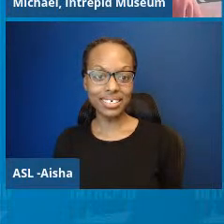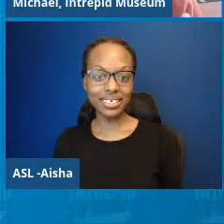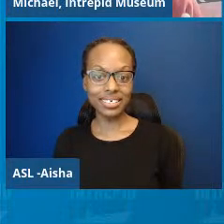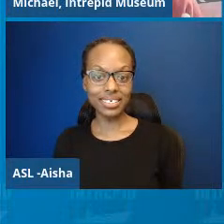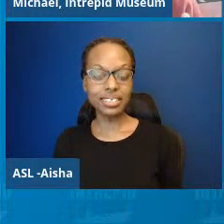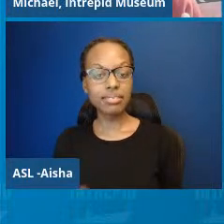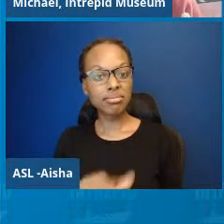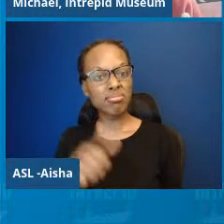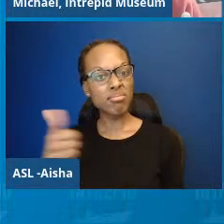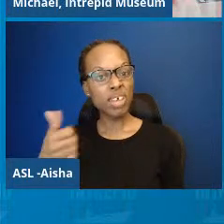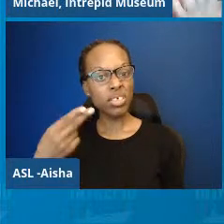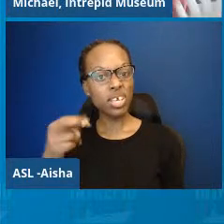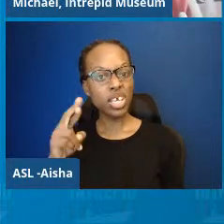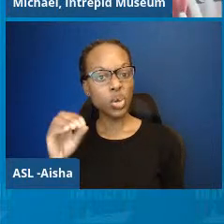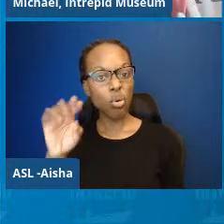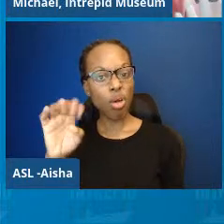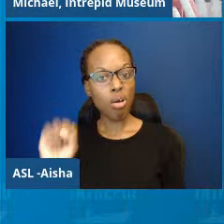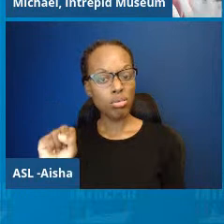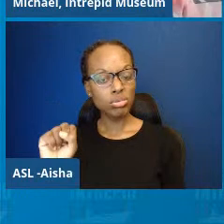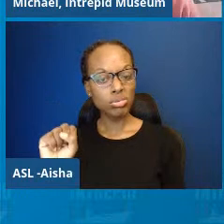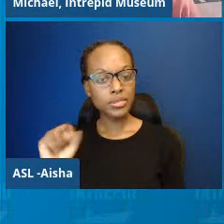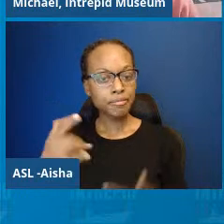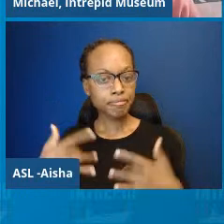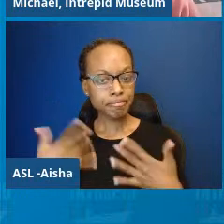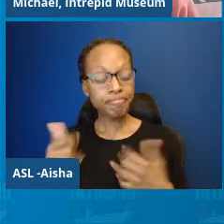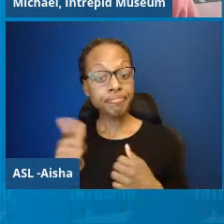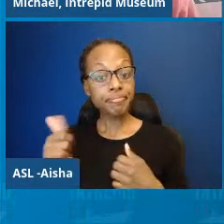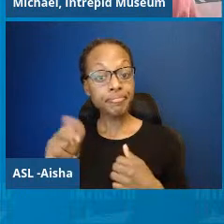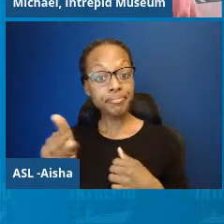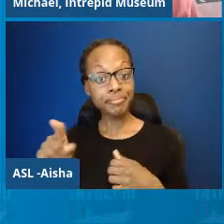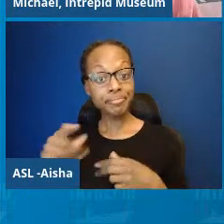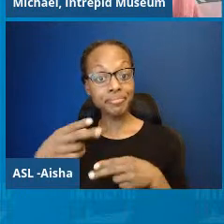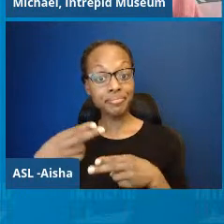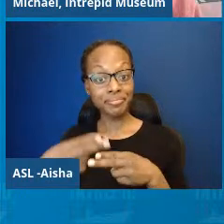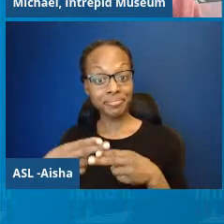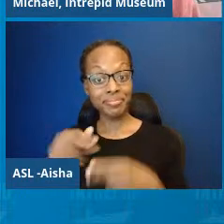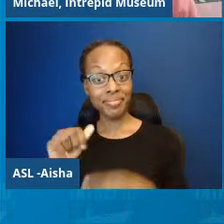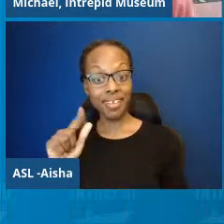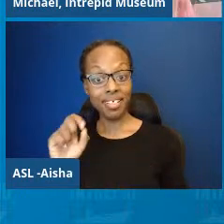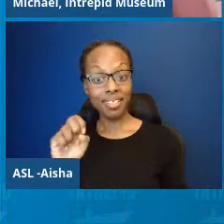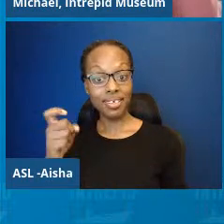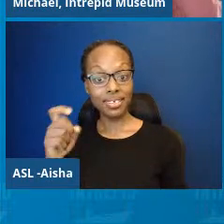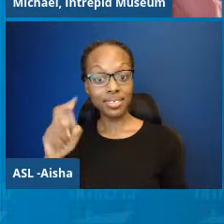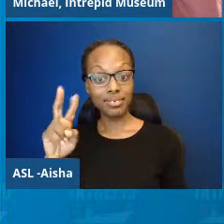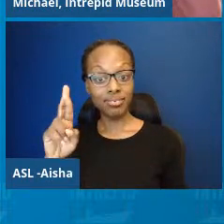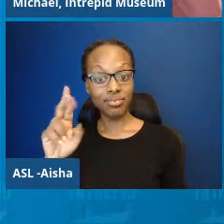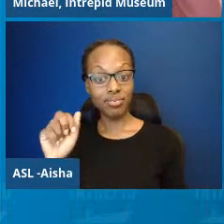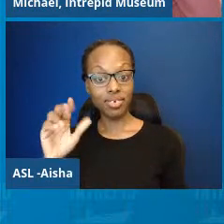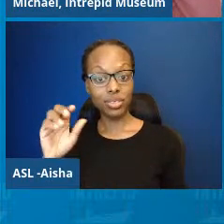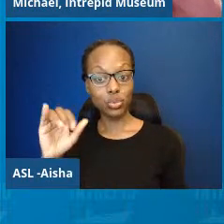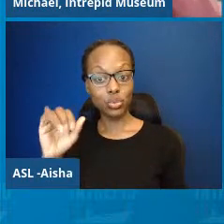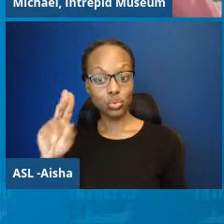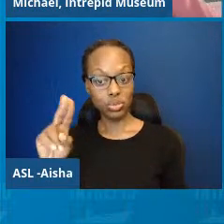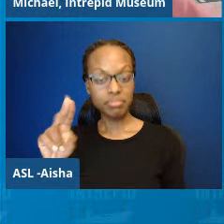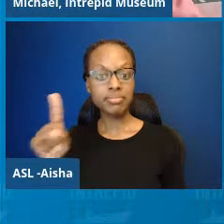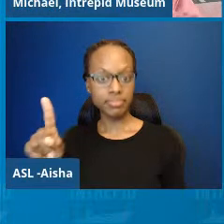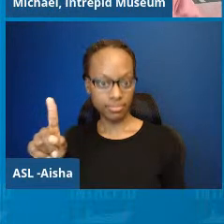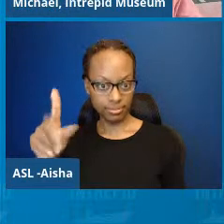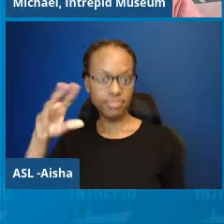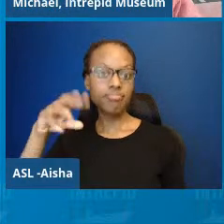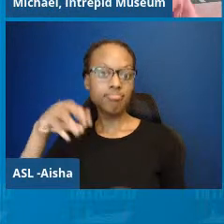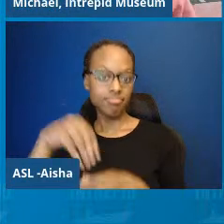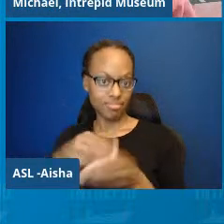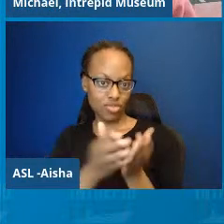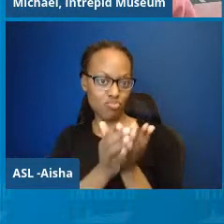heroes. This hero is actually a pilot who did serve on Intrepid, and he has a